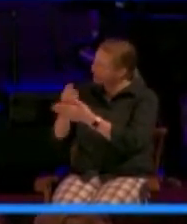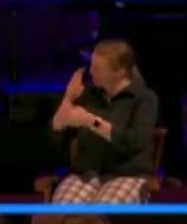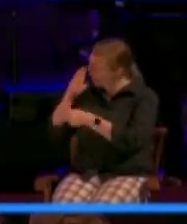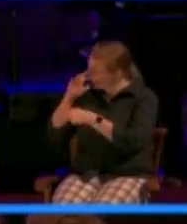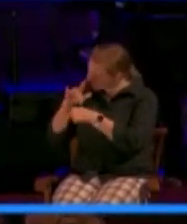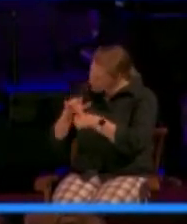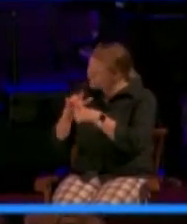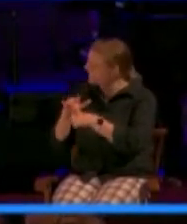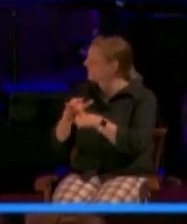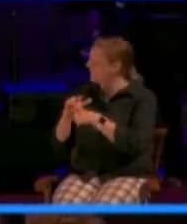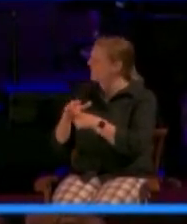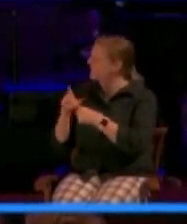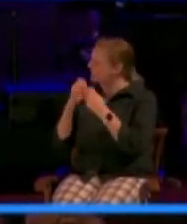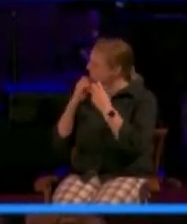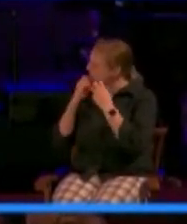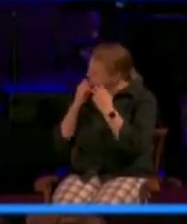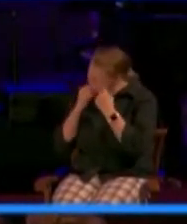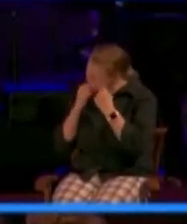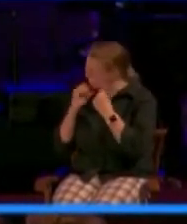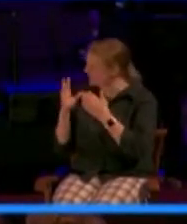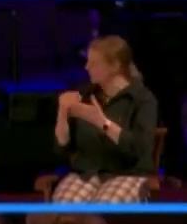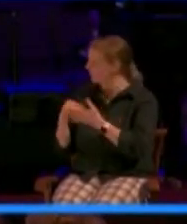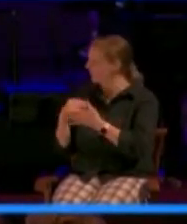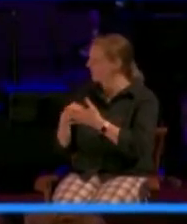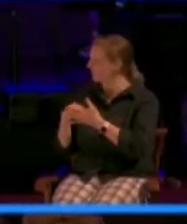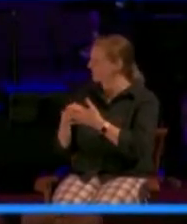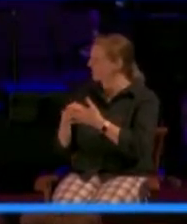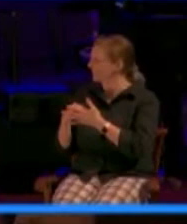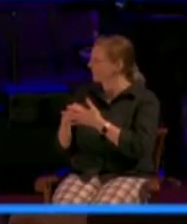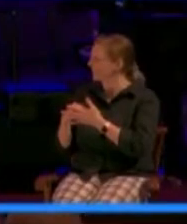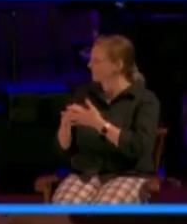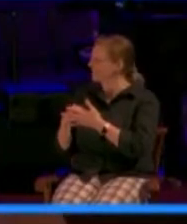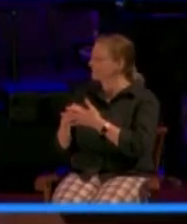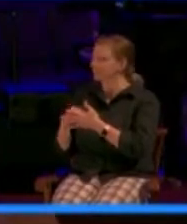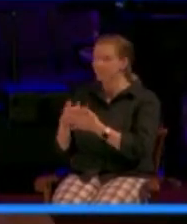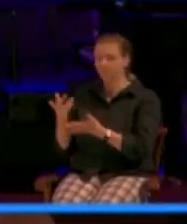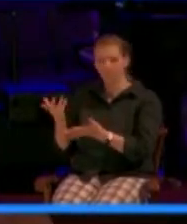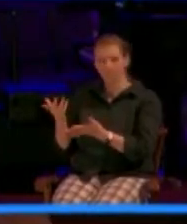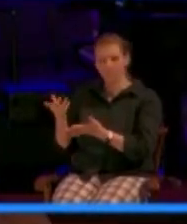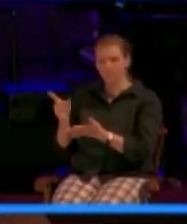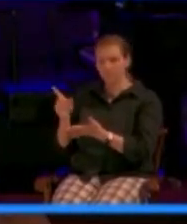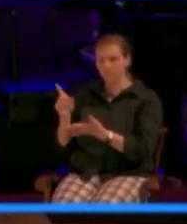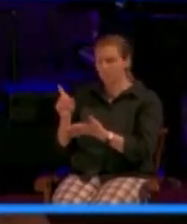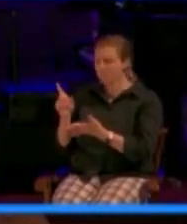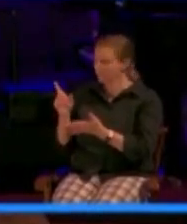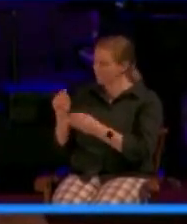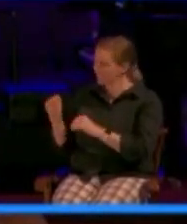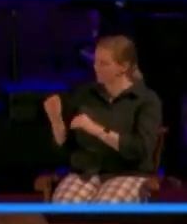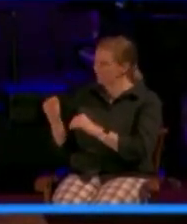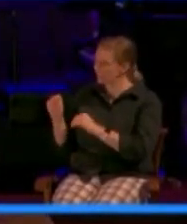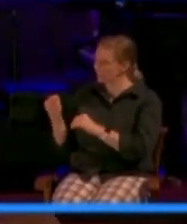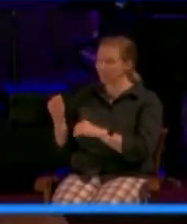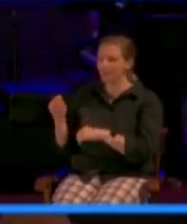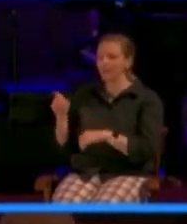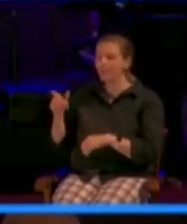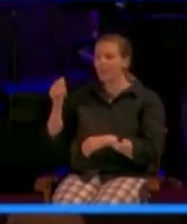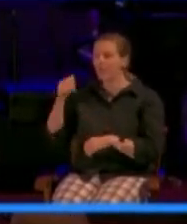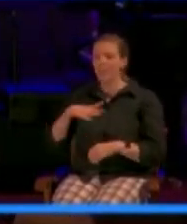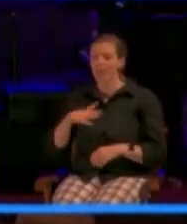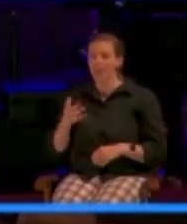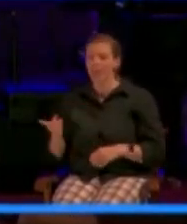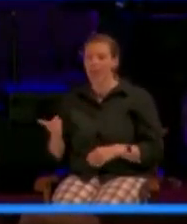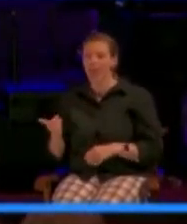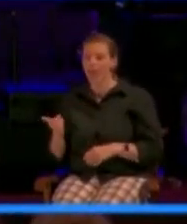I'll bet you anything, there were some disciples there saying, Jesus, he'd make a good disciple. I mean, he's holier and